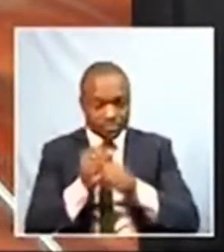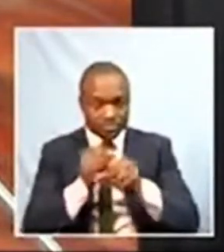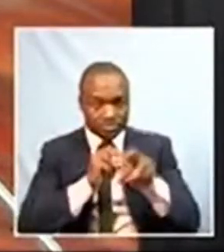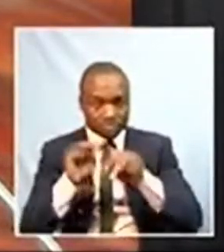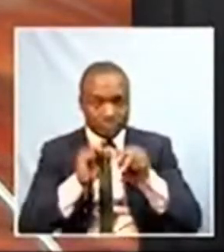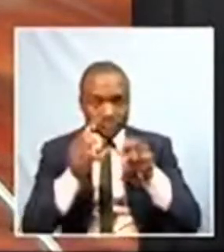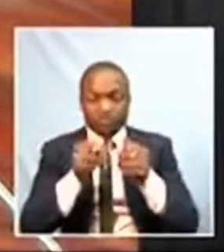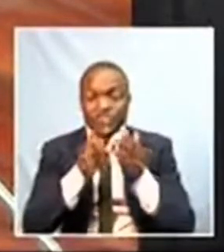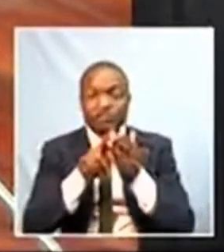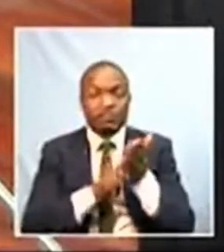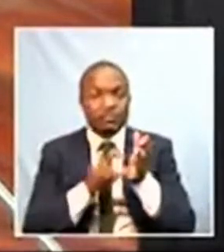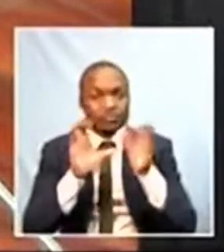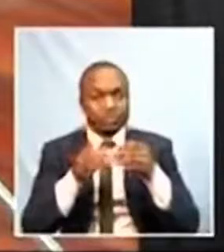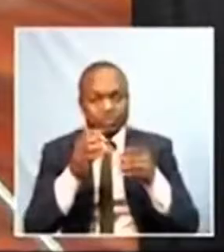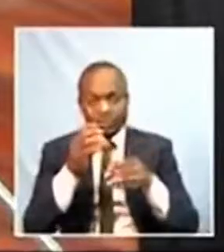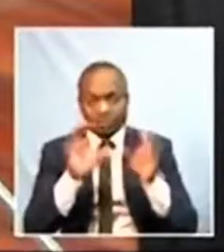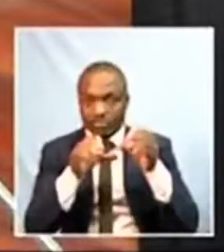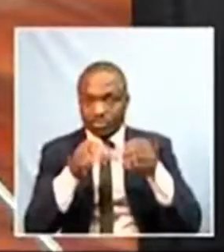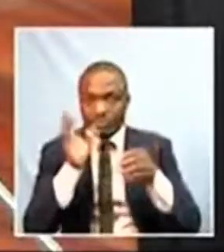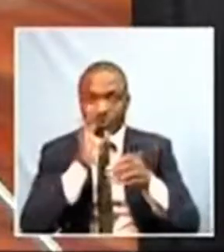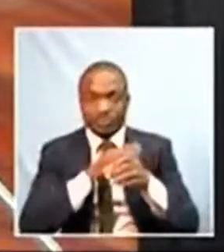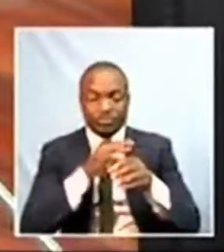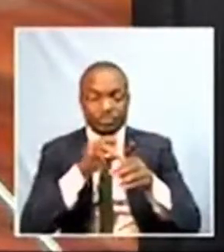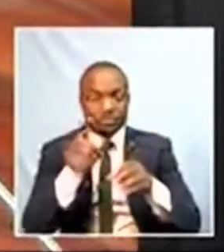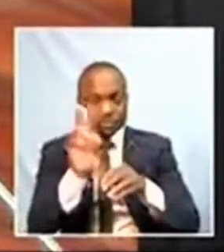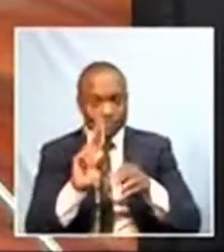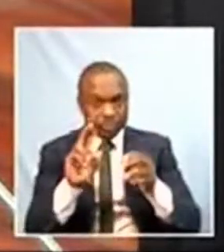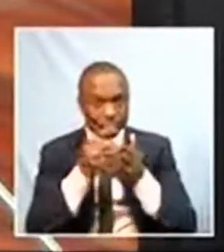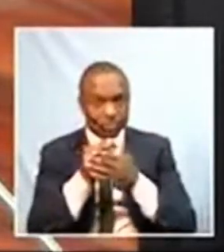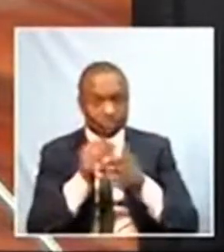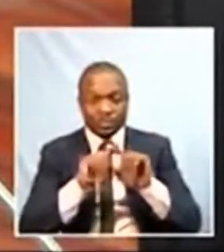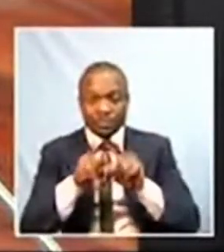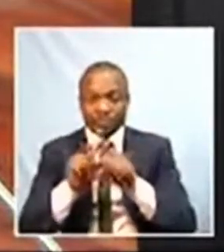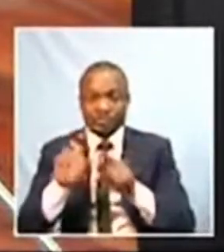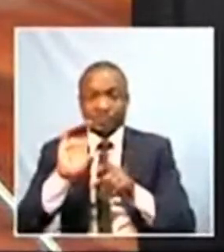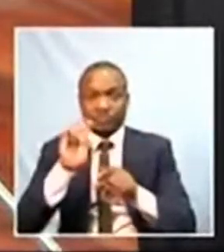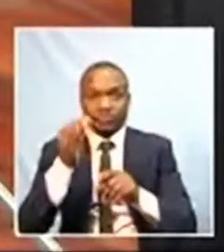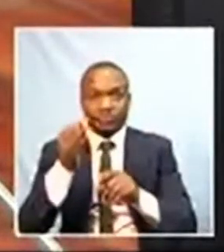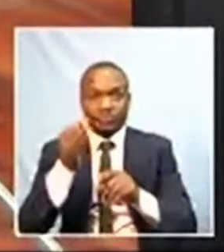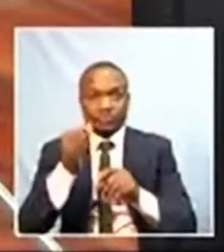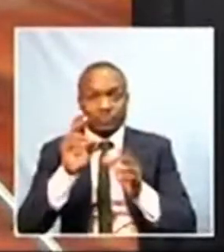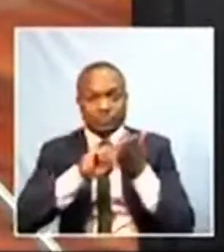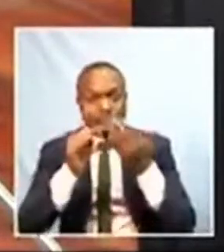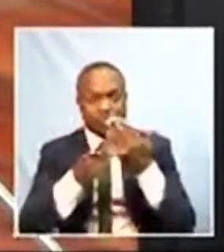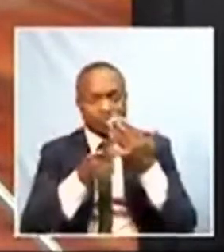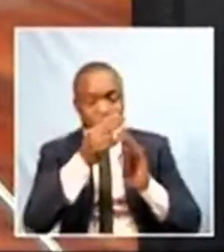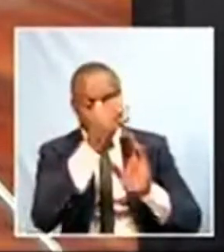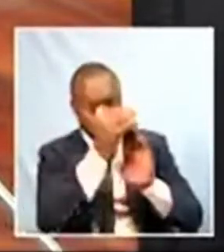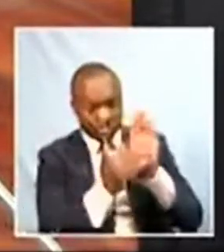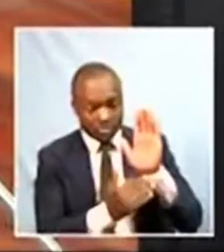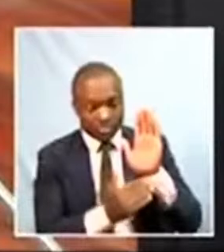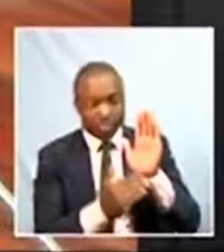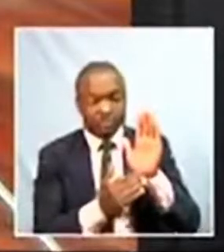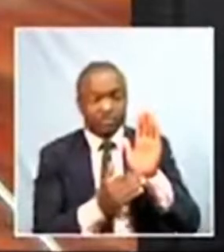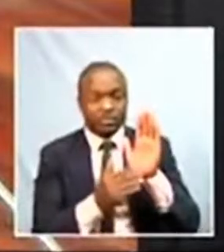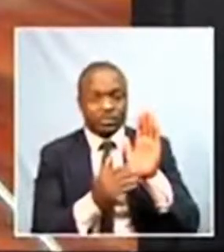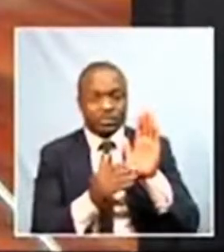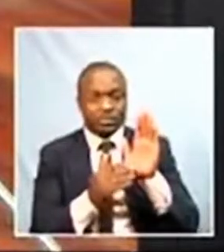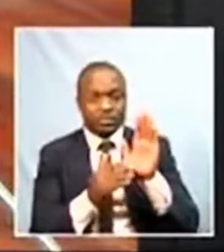has spent the said funds on various CDF programs as tabulated in the table